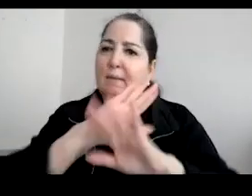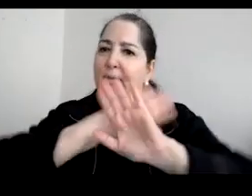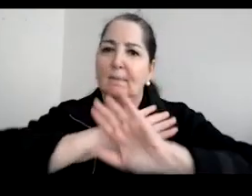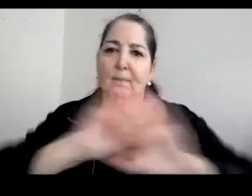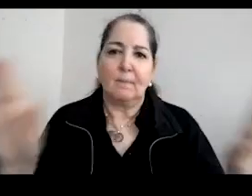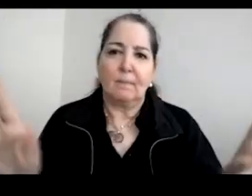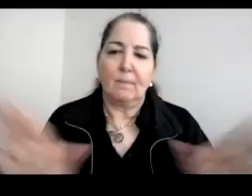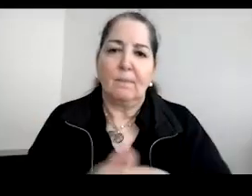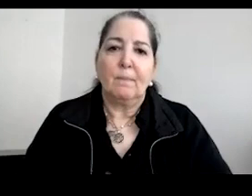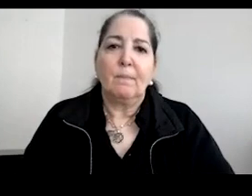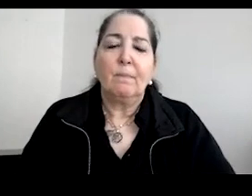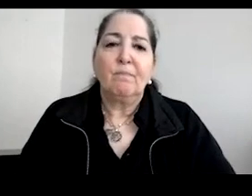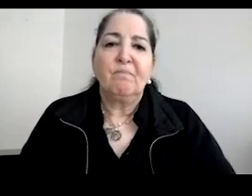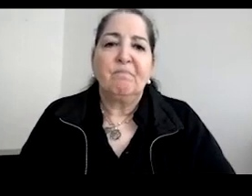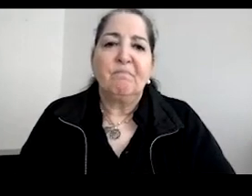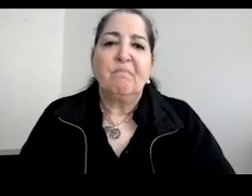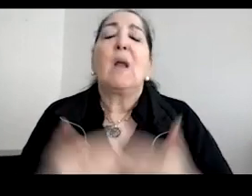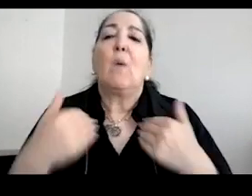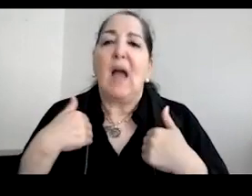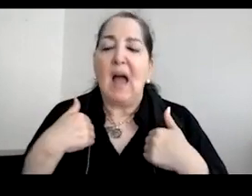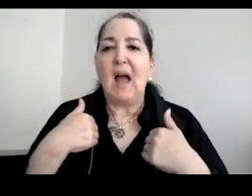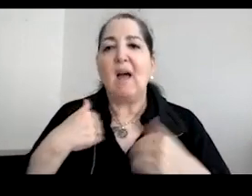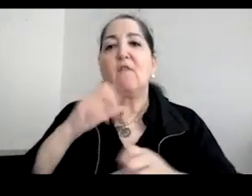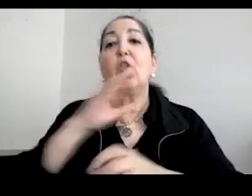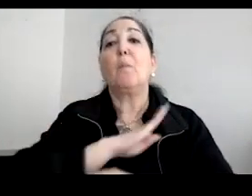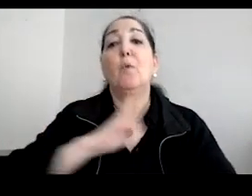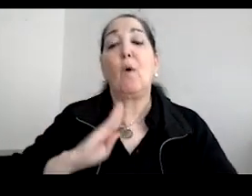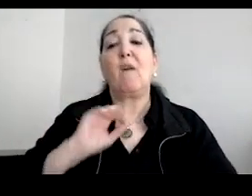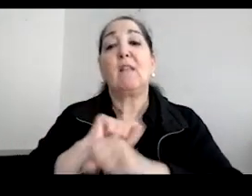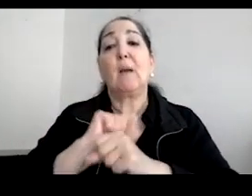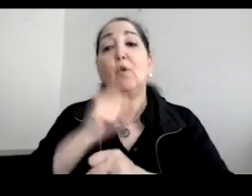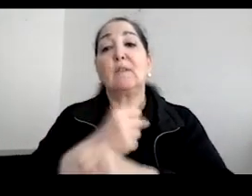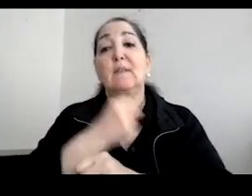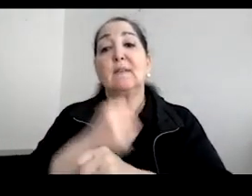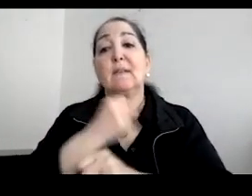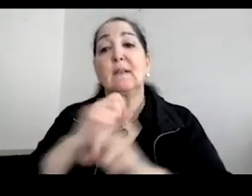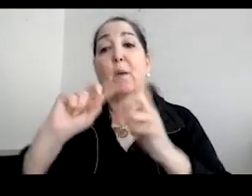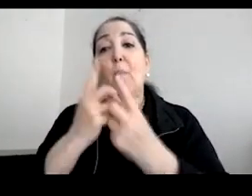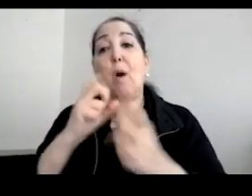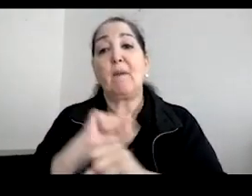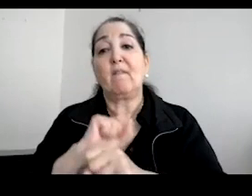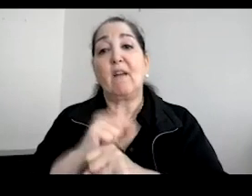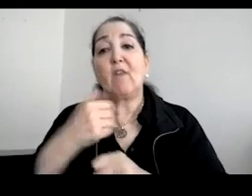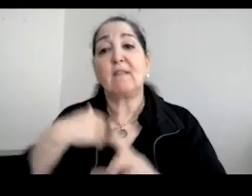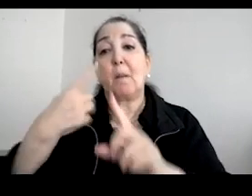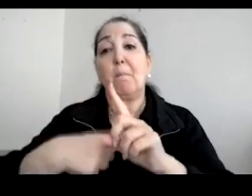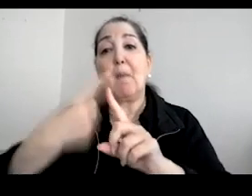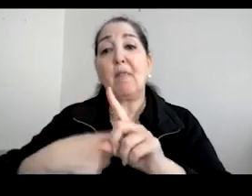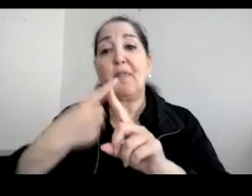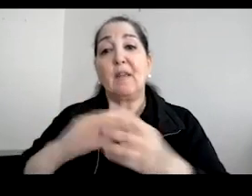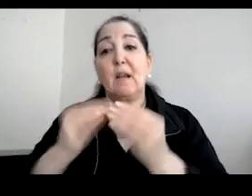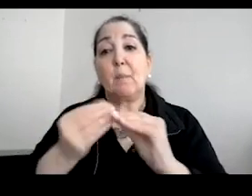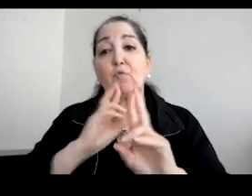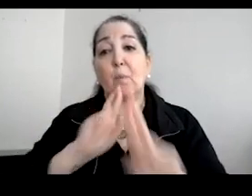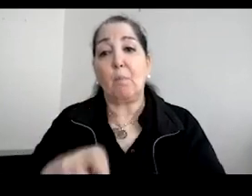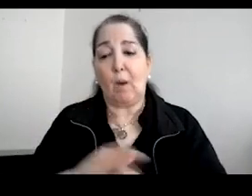there's a monthly jobs report that the Bureau of Labor Statistics at the Department of Labor puts out. April has been the worst month